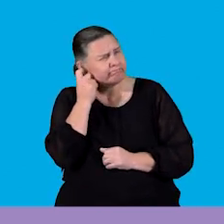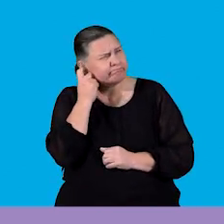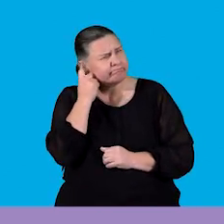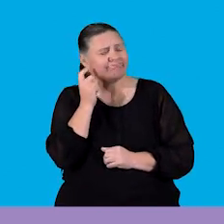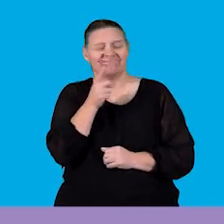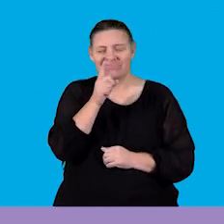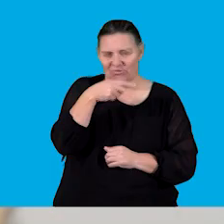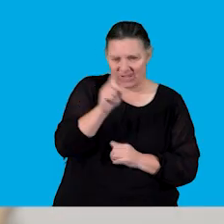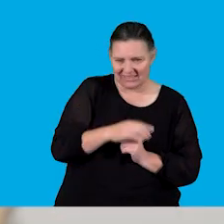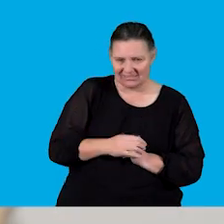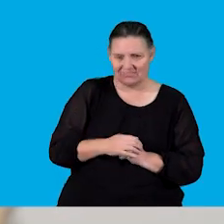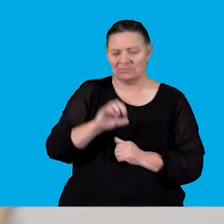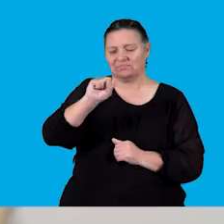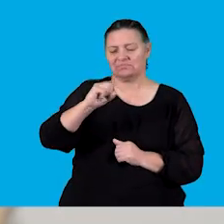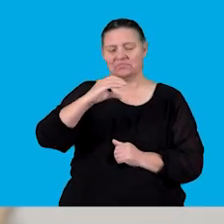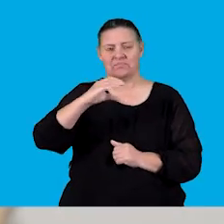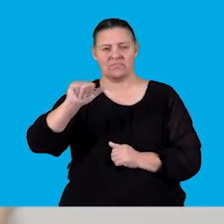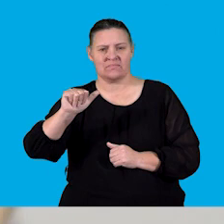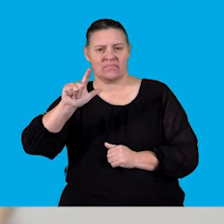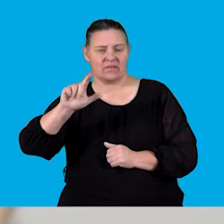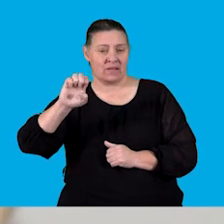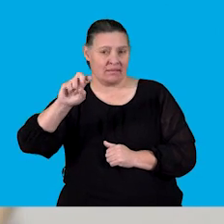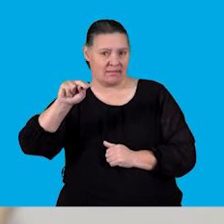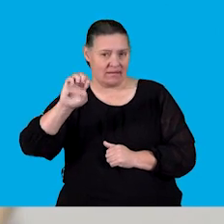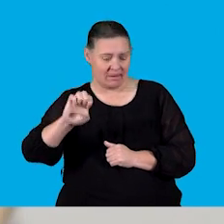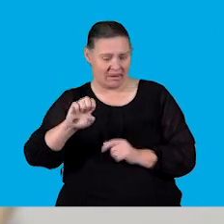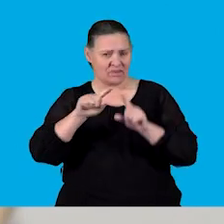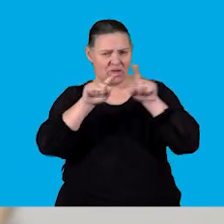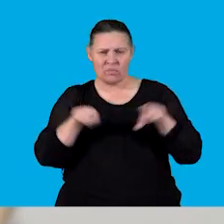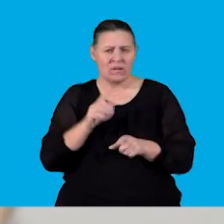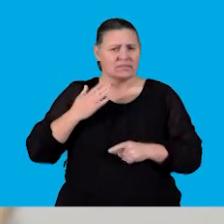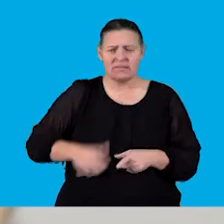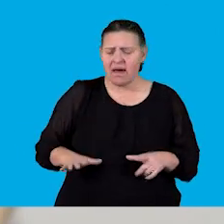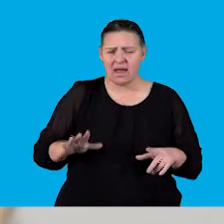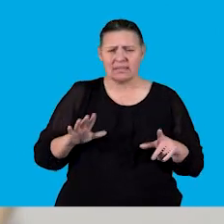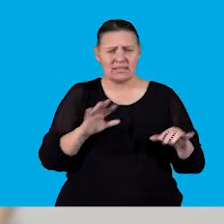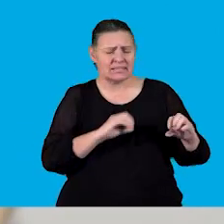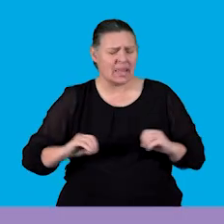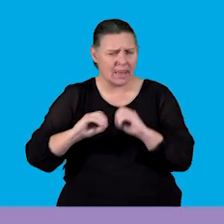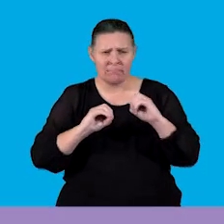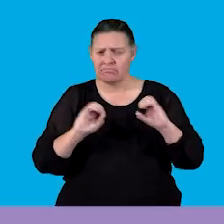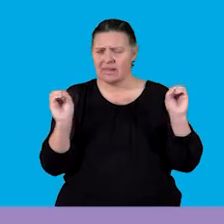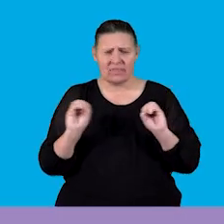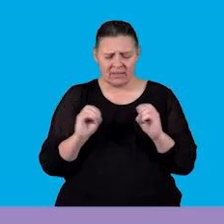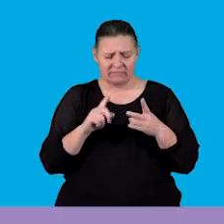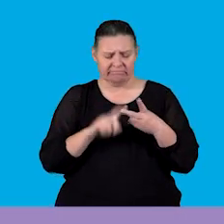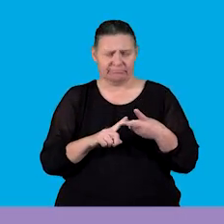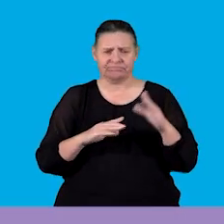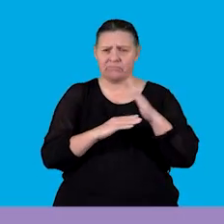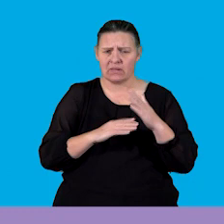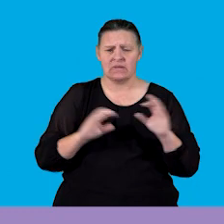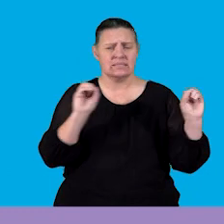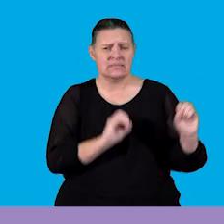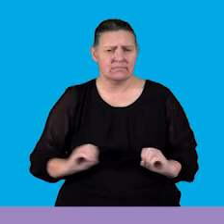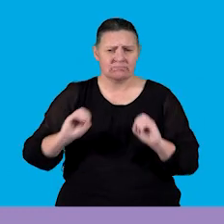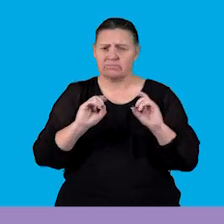triangle is this? Yes, it is a scalene triangle, because none of the sides are equal and none of the angles